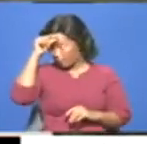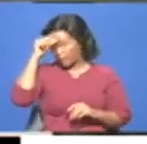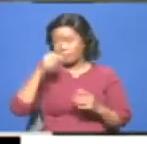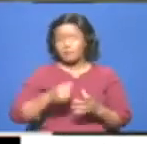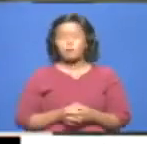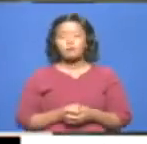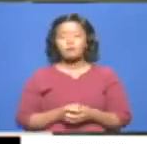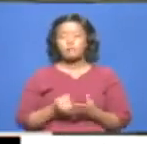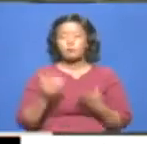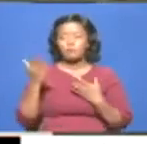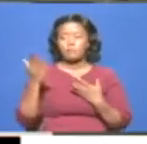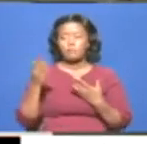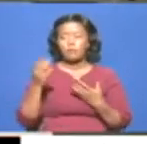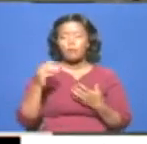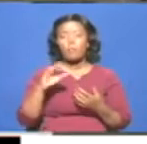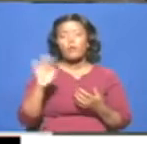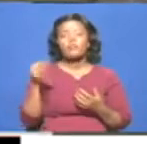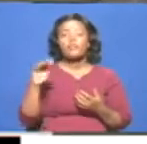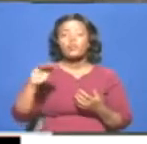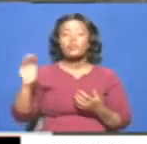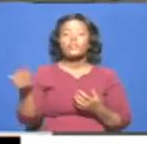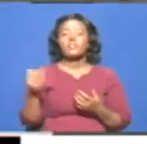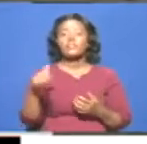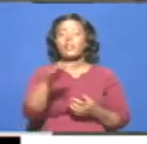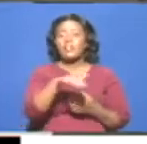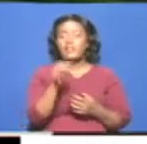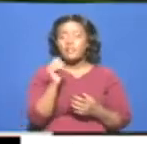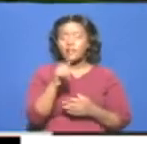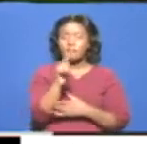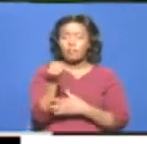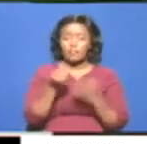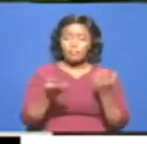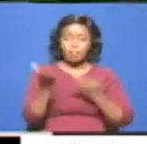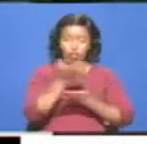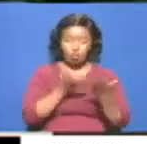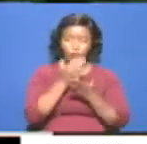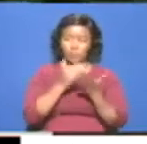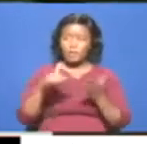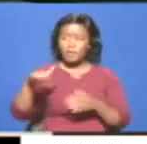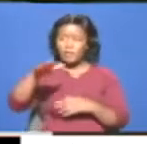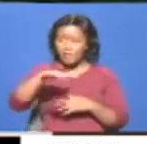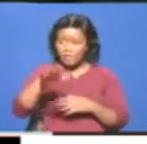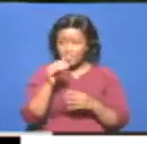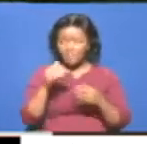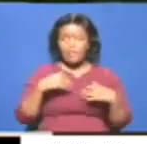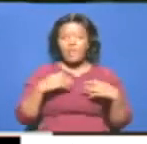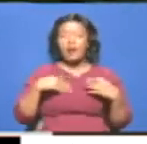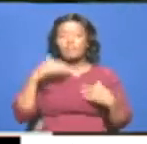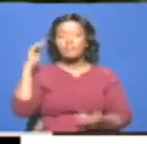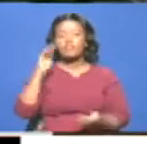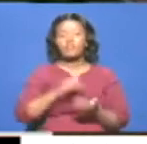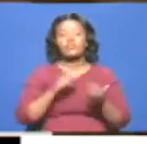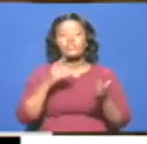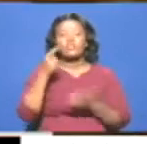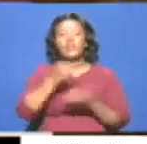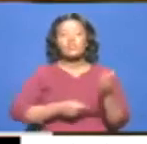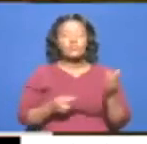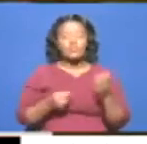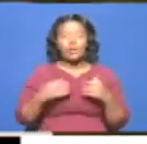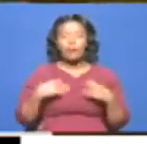Tatu City is Kenya's first operational special economic zone, providing reduced corporate taxes, zero-rated